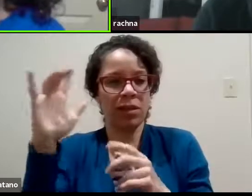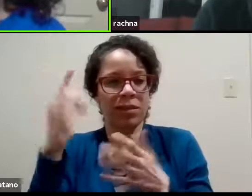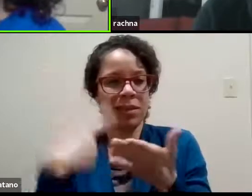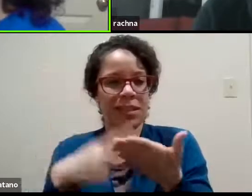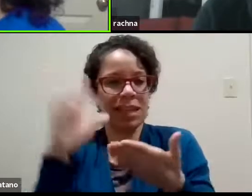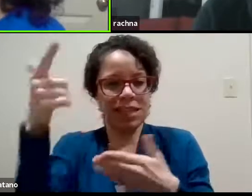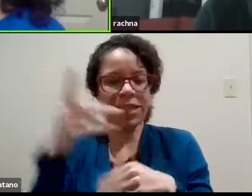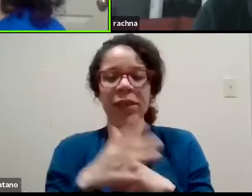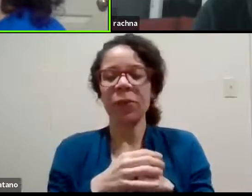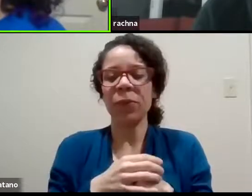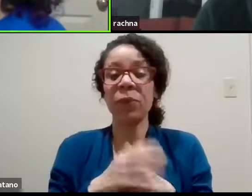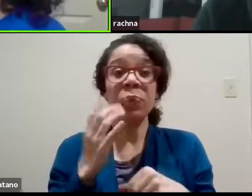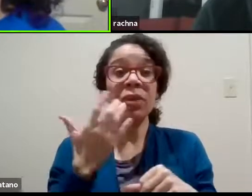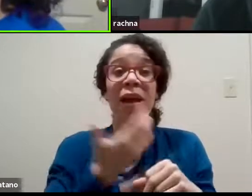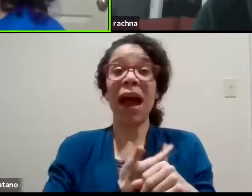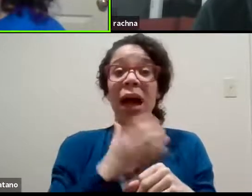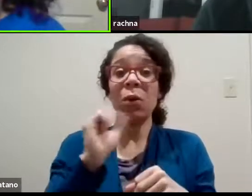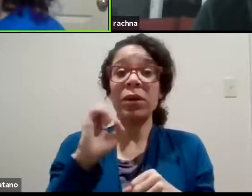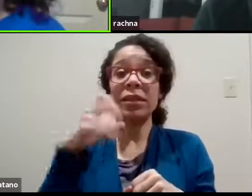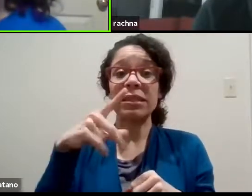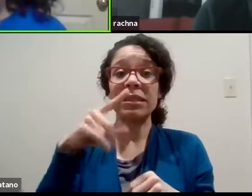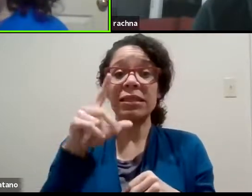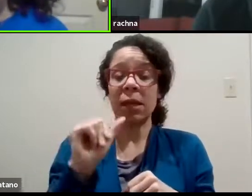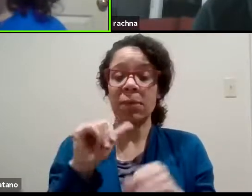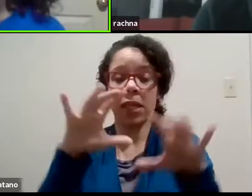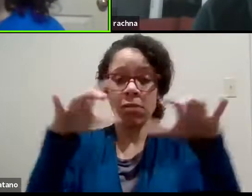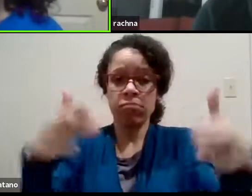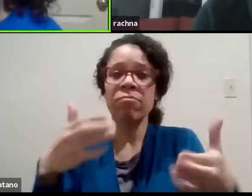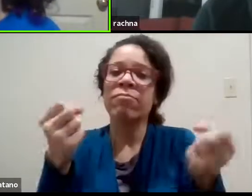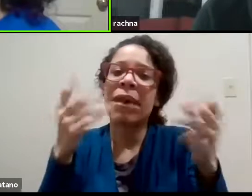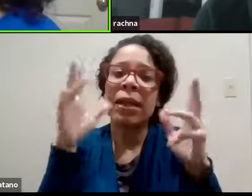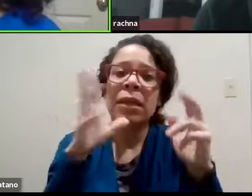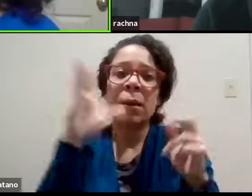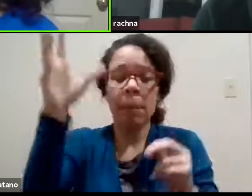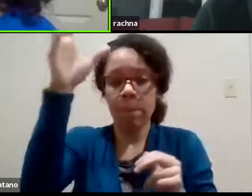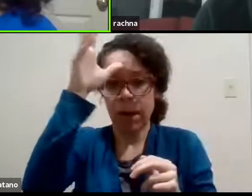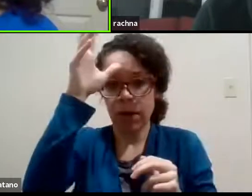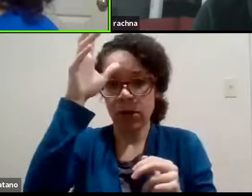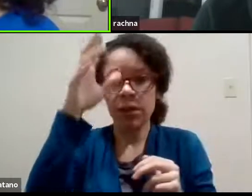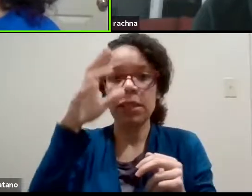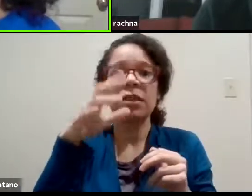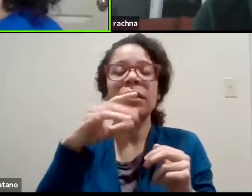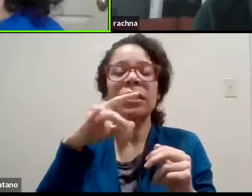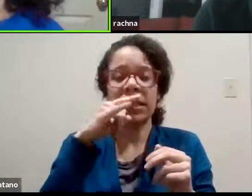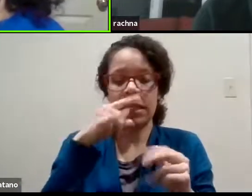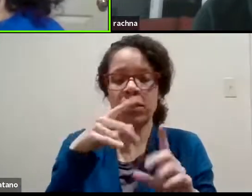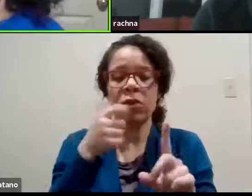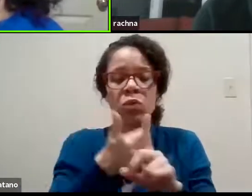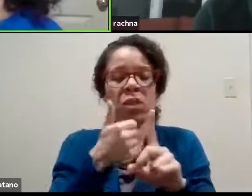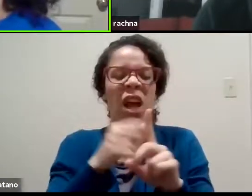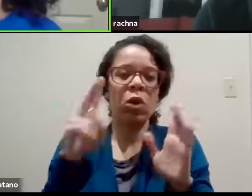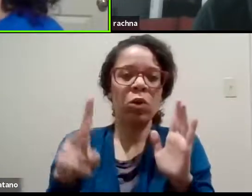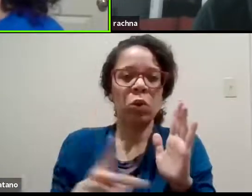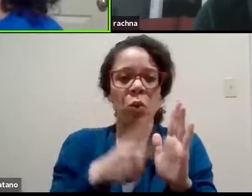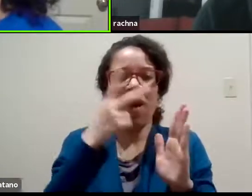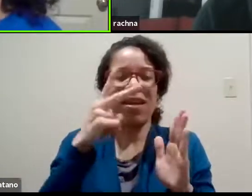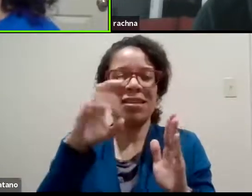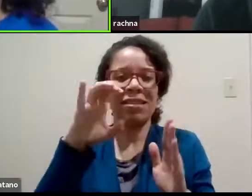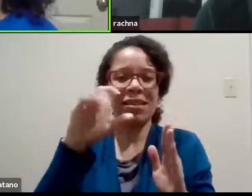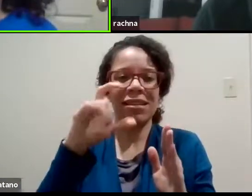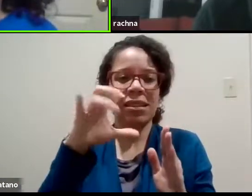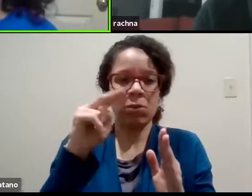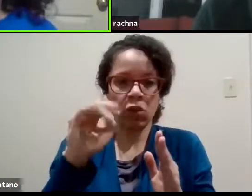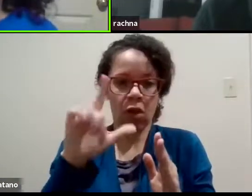Our SEPTA population does consist of a lot of parents of kids who are twice exceptional. Would you talk a little bit about how your